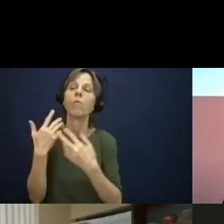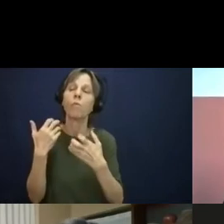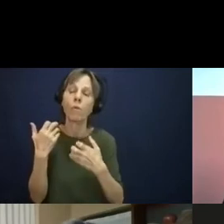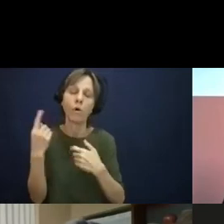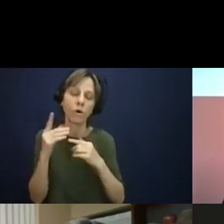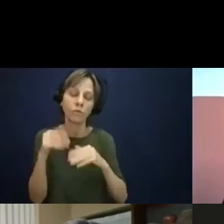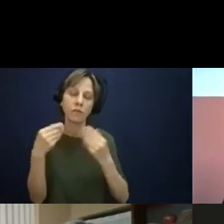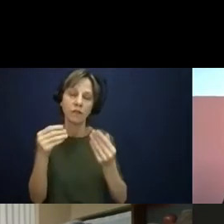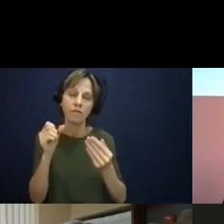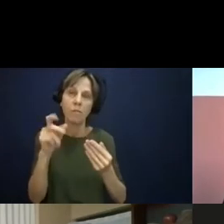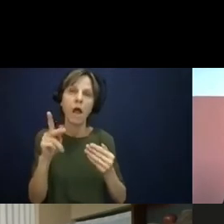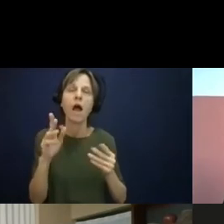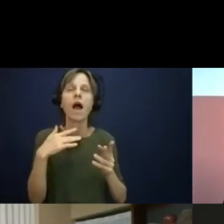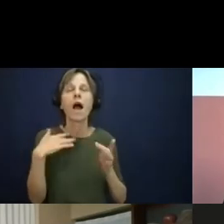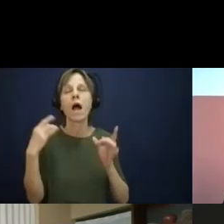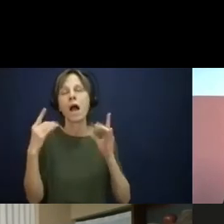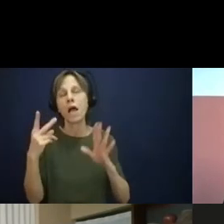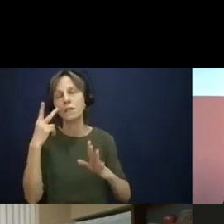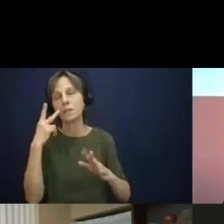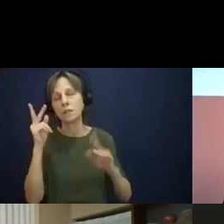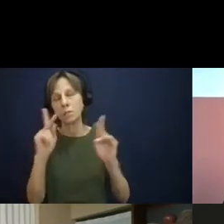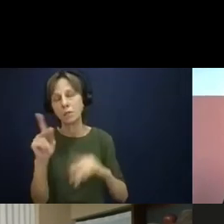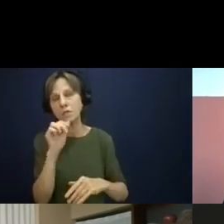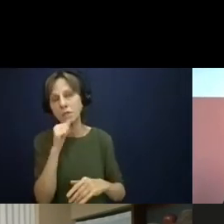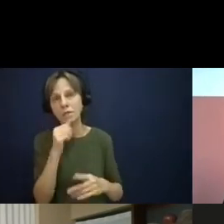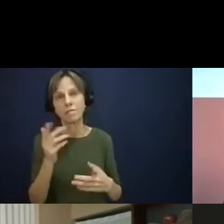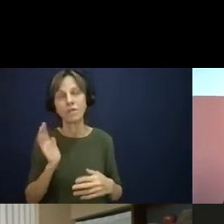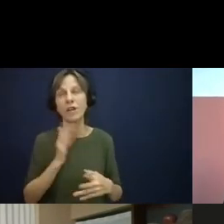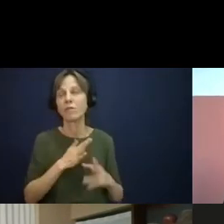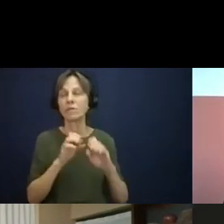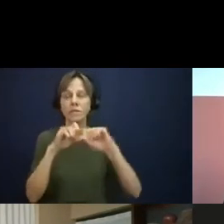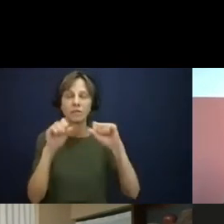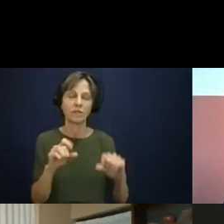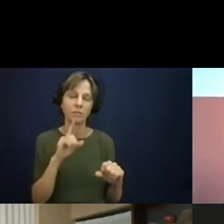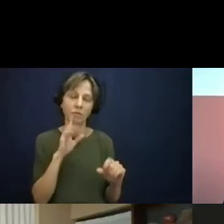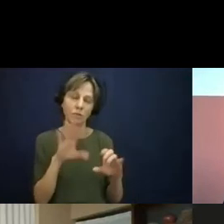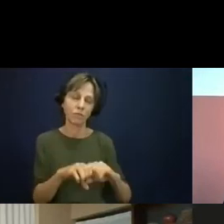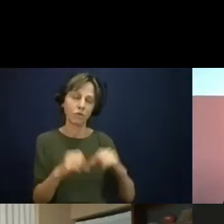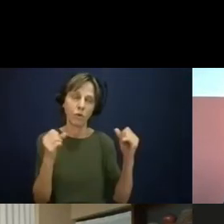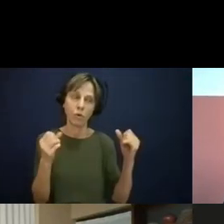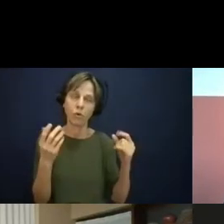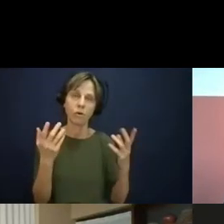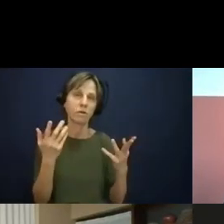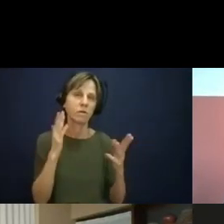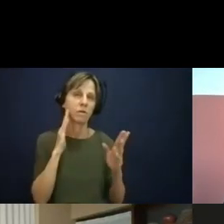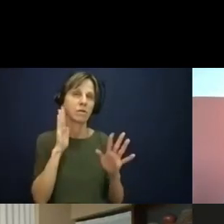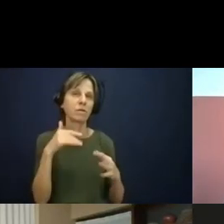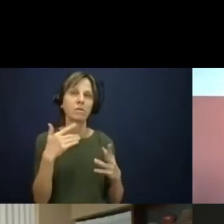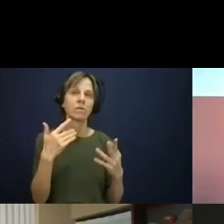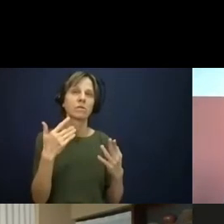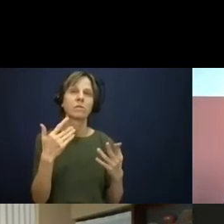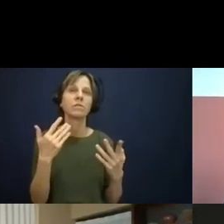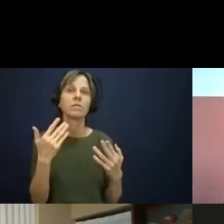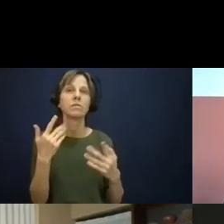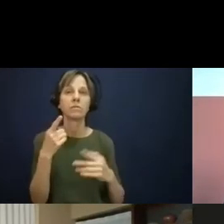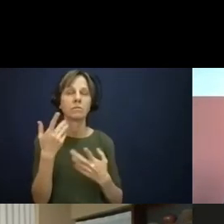suffer, and systems are so broken. And so, I could share two experiences. Like Monique, she's